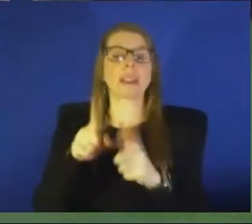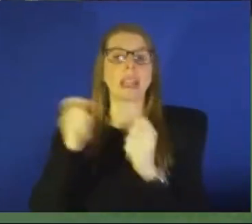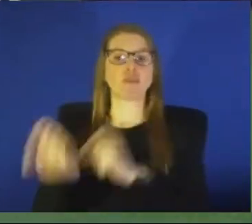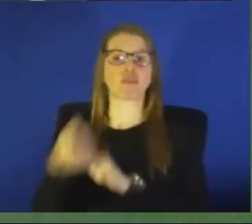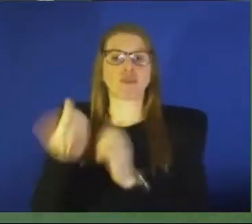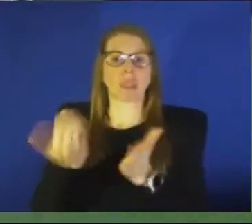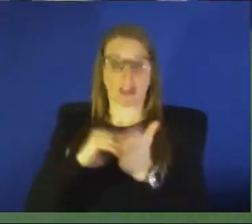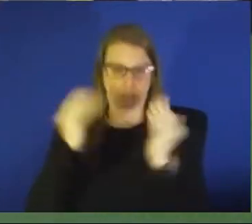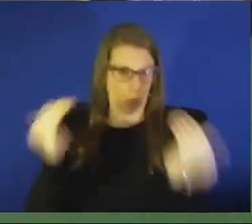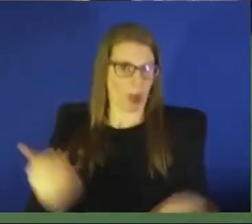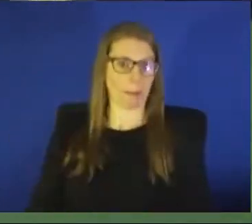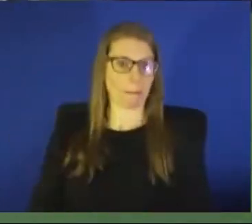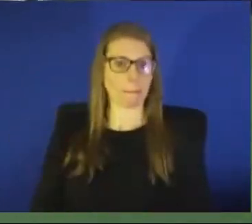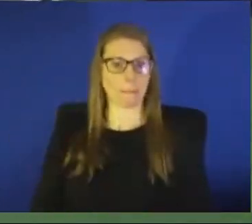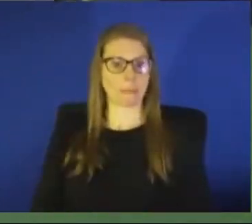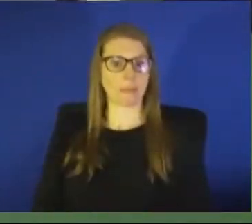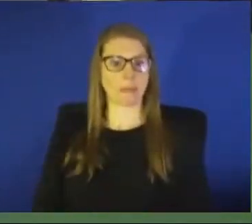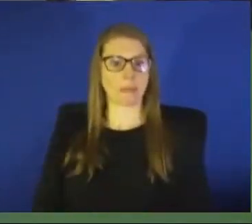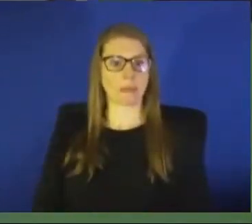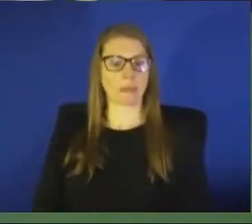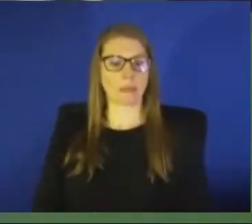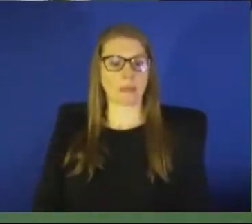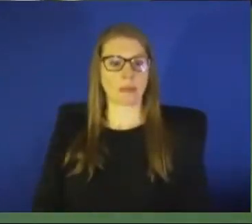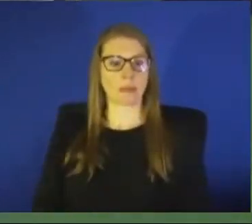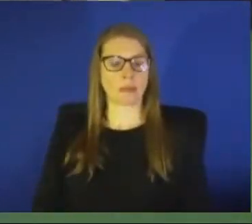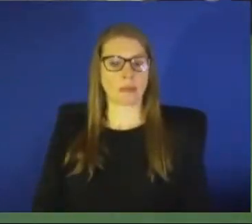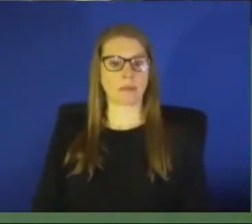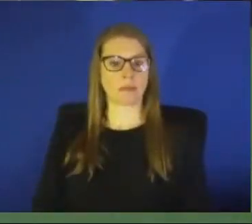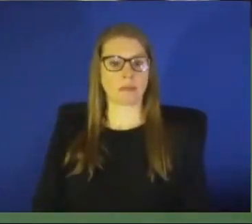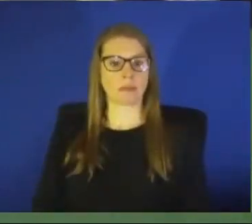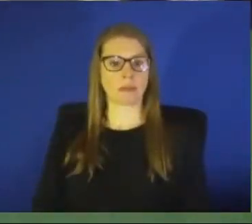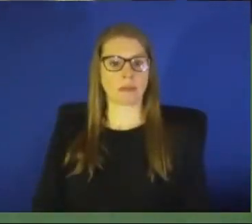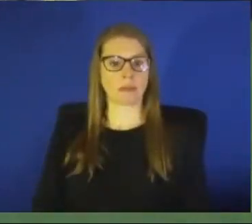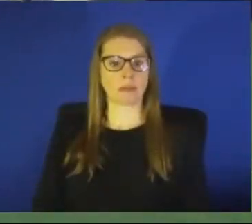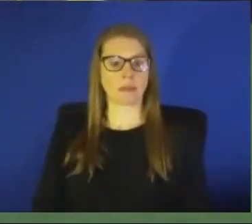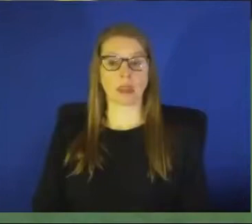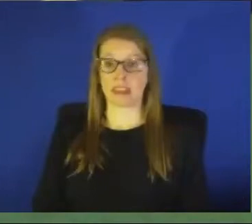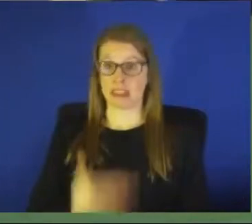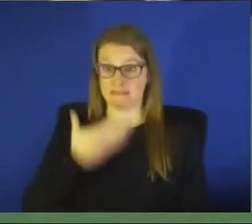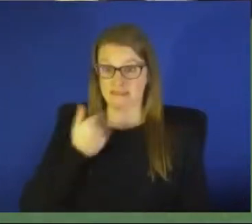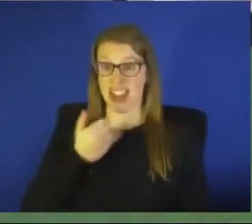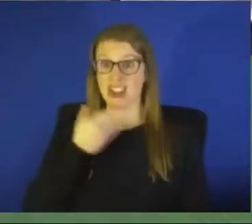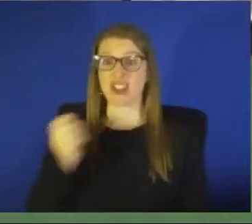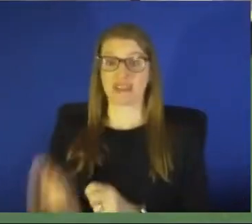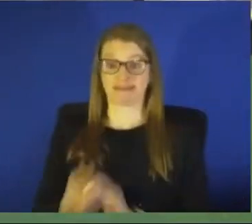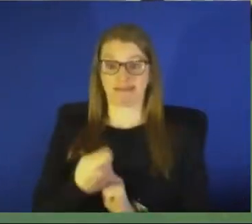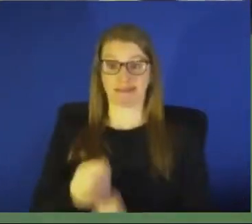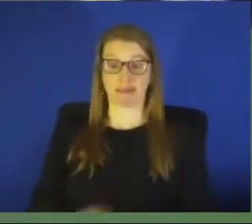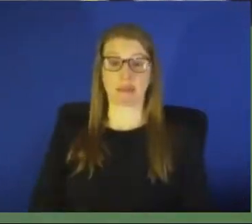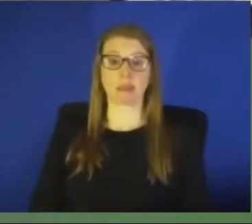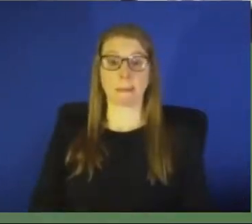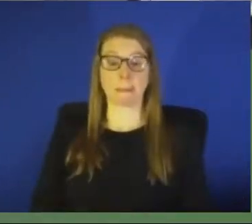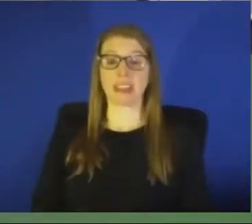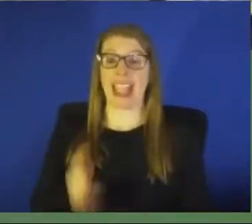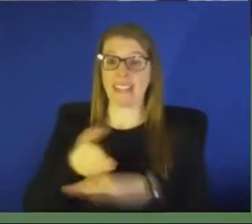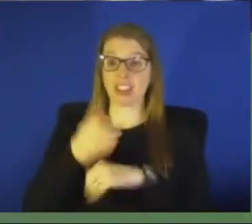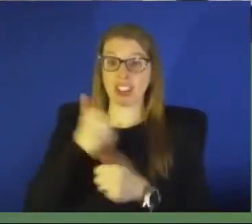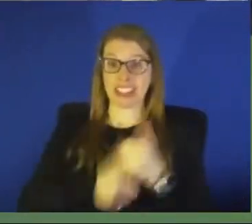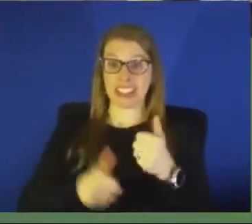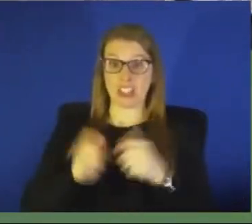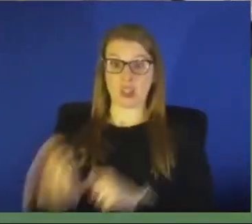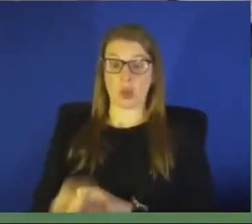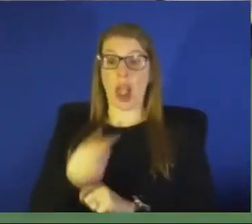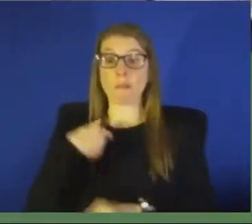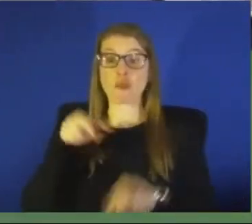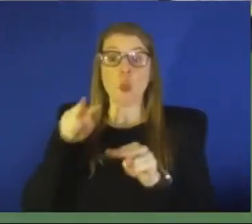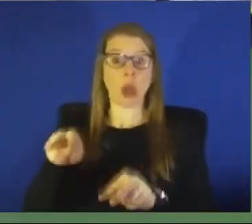ahead. Beeped. Good. That was a better swing. So after each swing, you're looking at I am